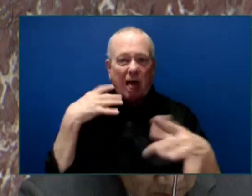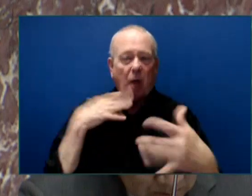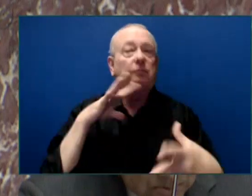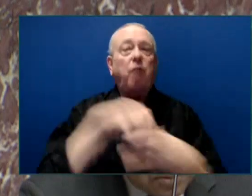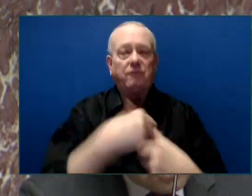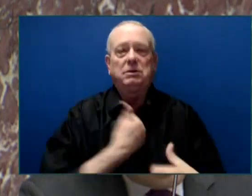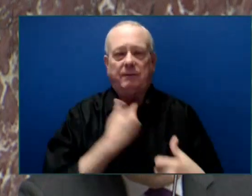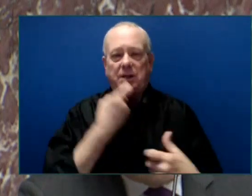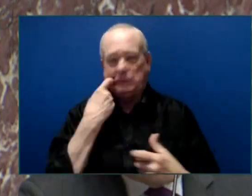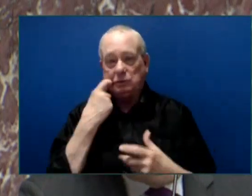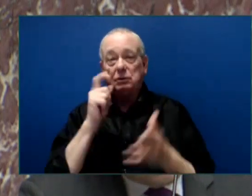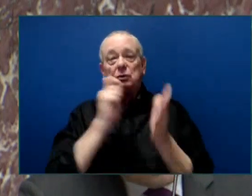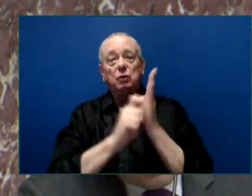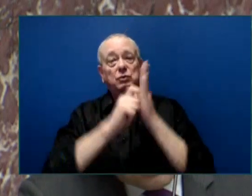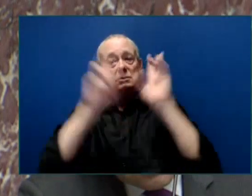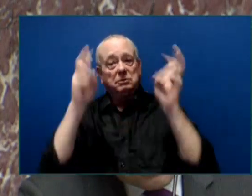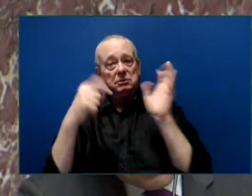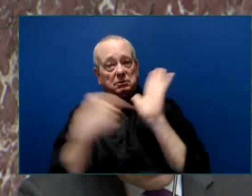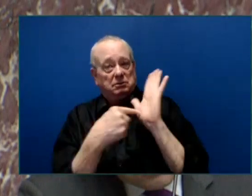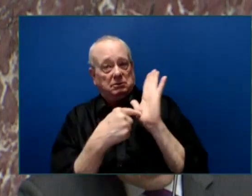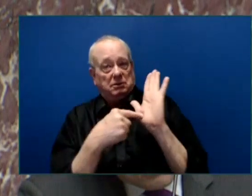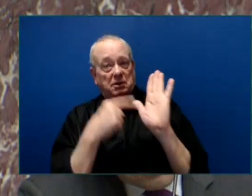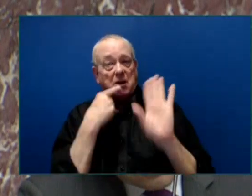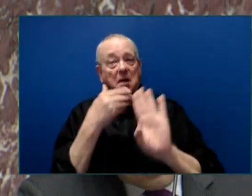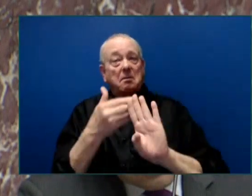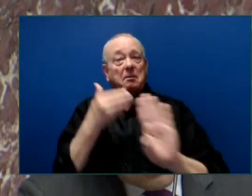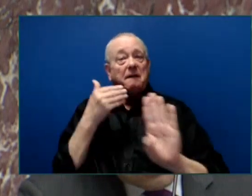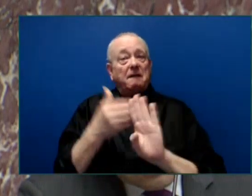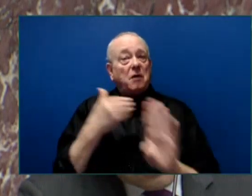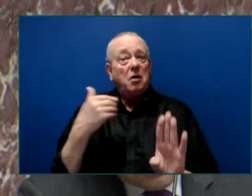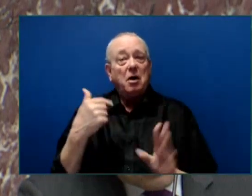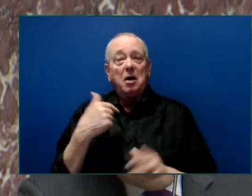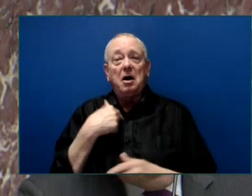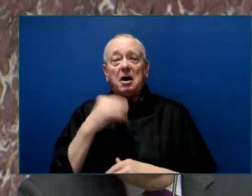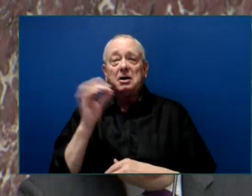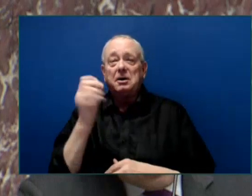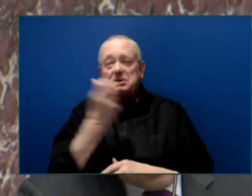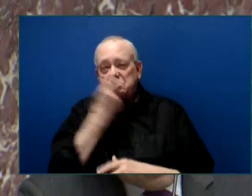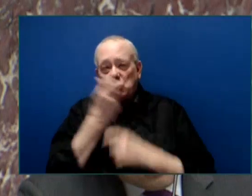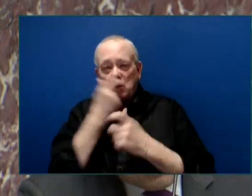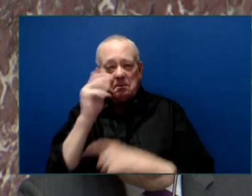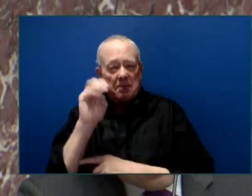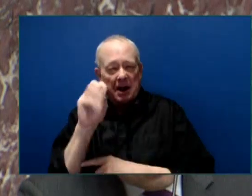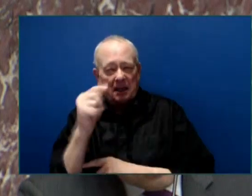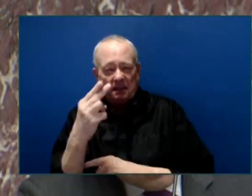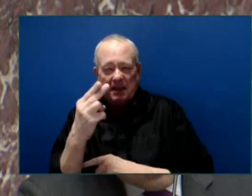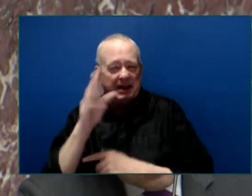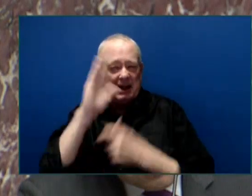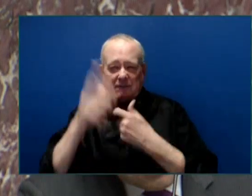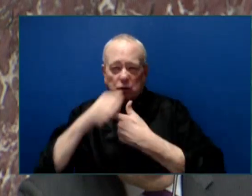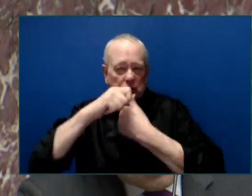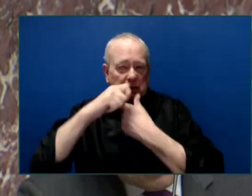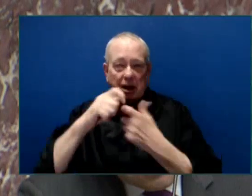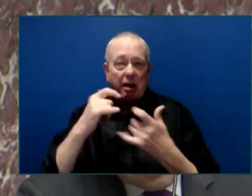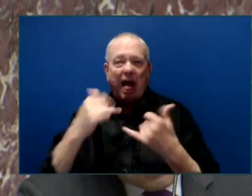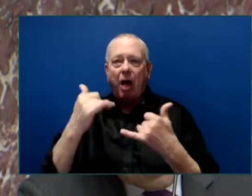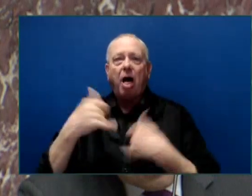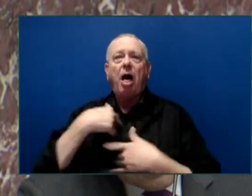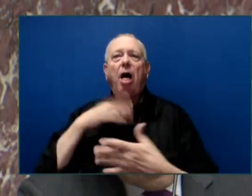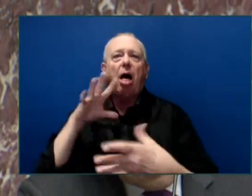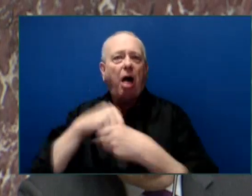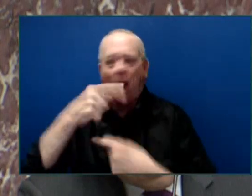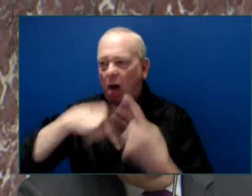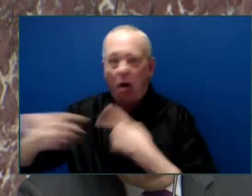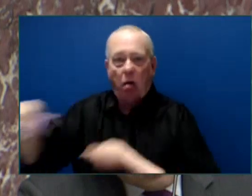I never smoked meth before I moved in here. What's the saying? If you sit in the barber shop long enough, eventually you're going to get a